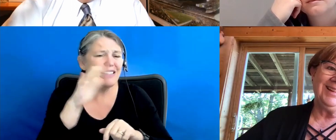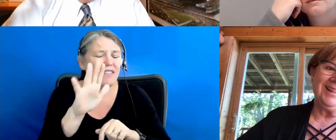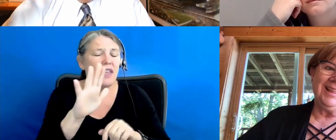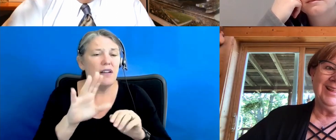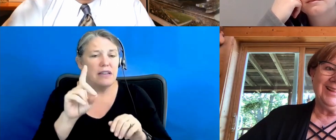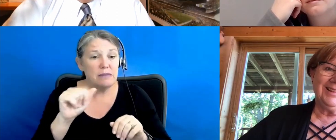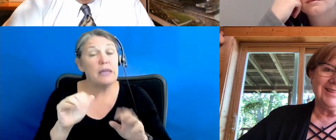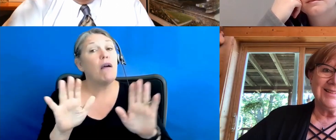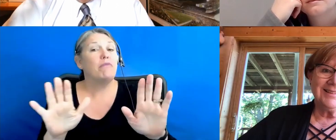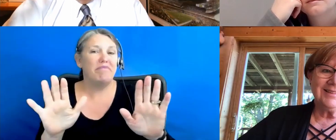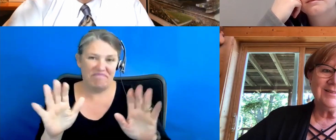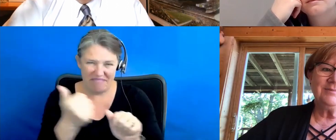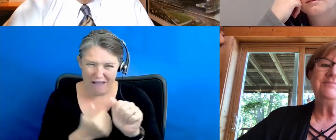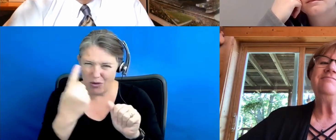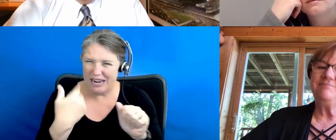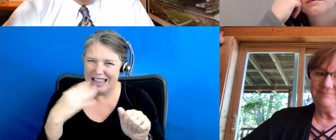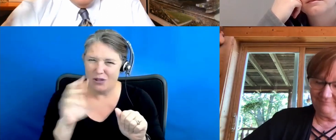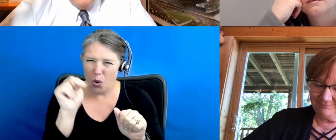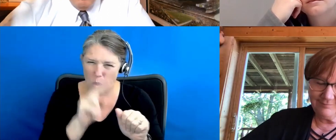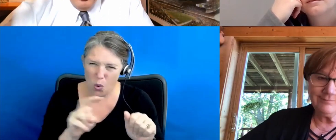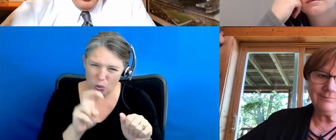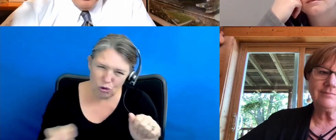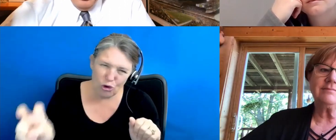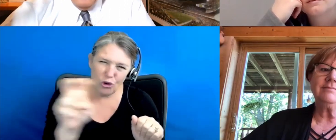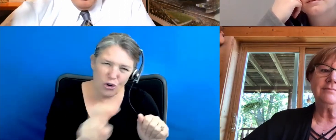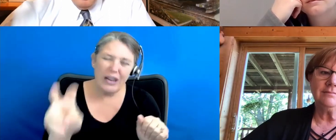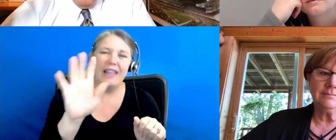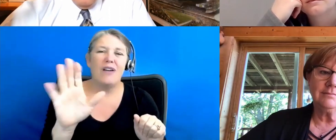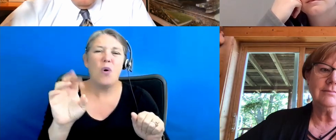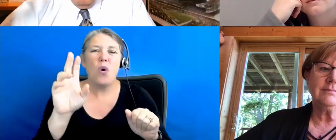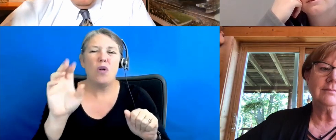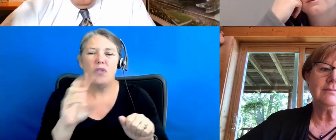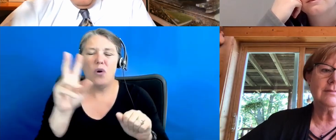look, everybody has their own journey. Everybody has their own path.